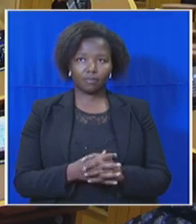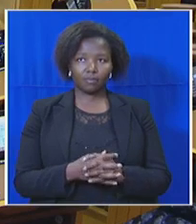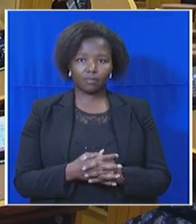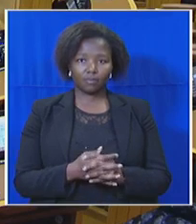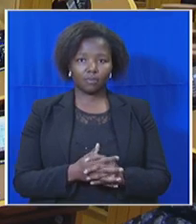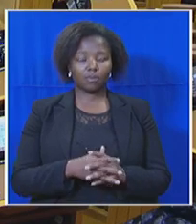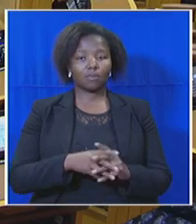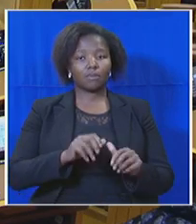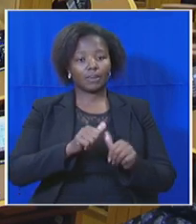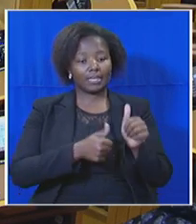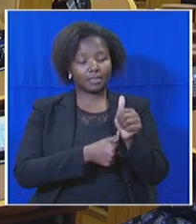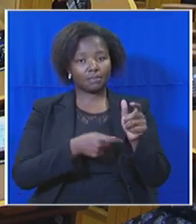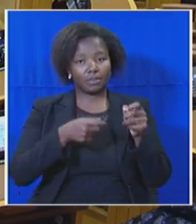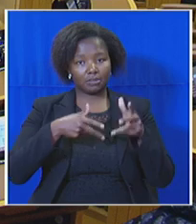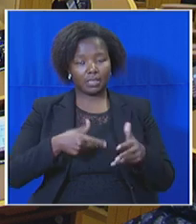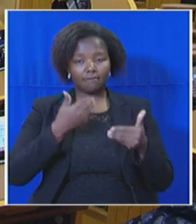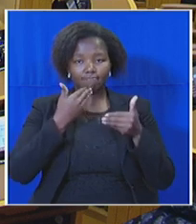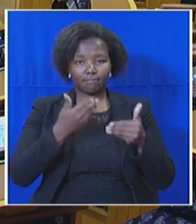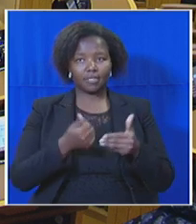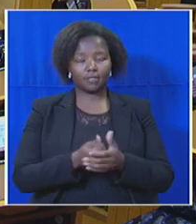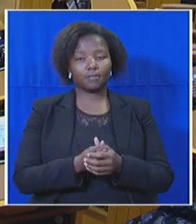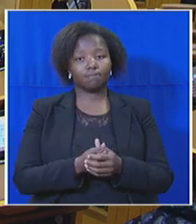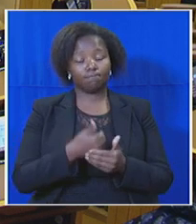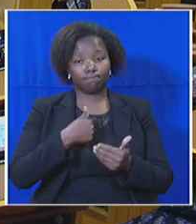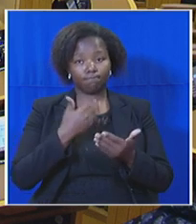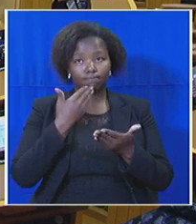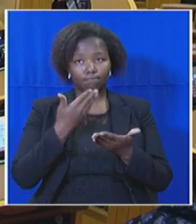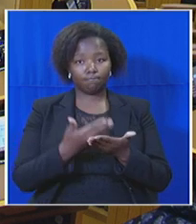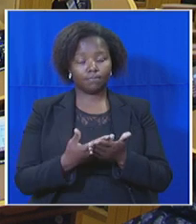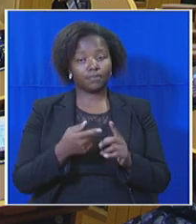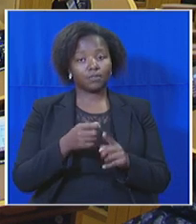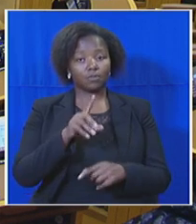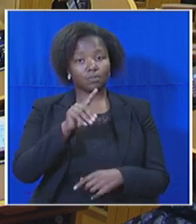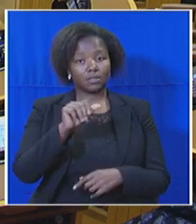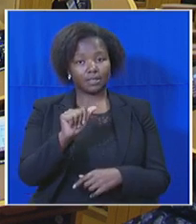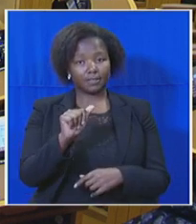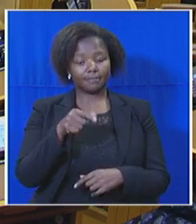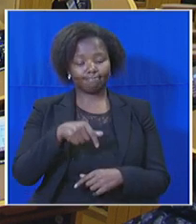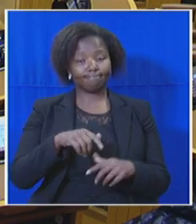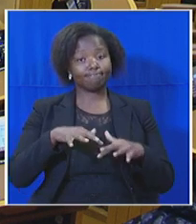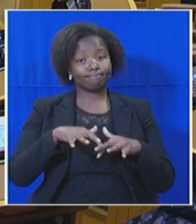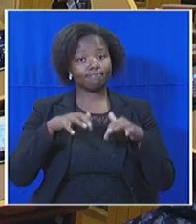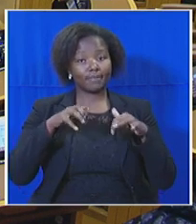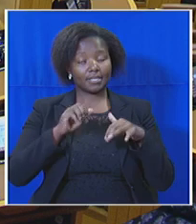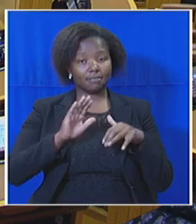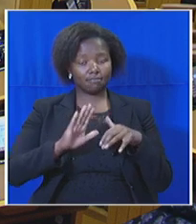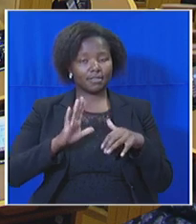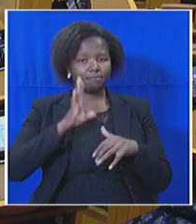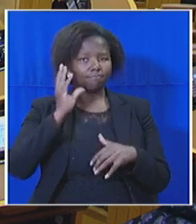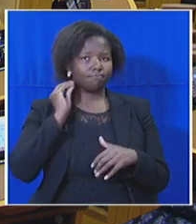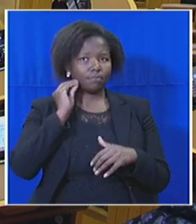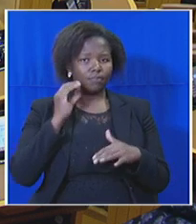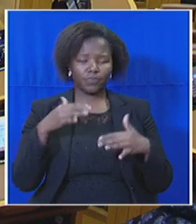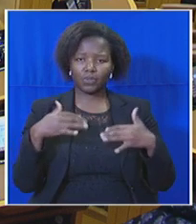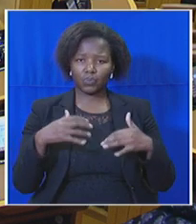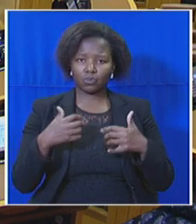Thank you, Deputy Speaker. I hereby move on behalf of the Democratic Alliance that this House notes the astonishing